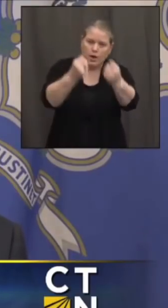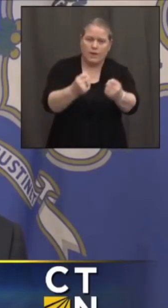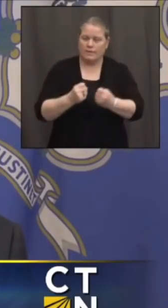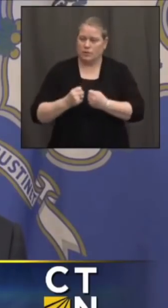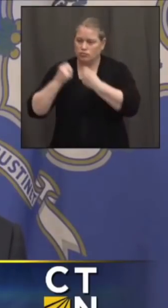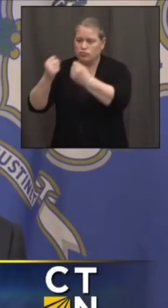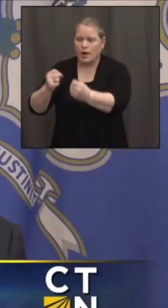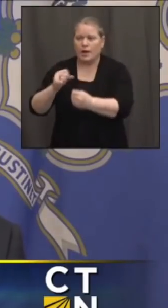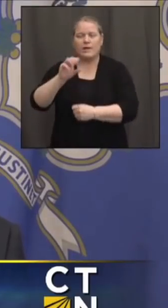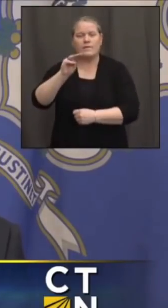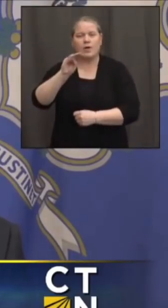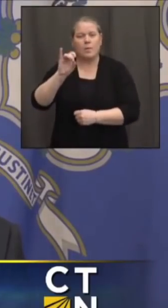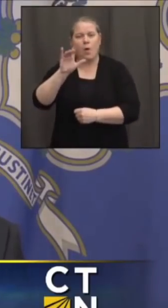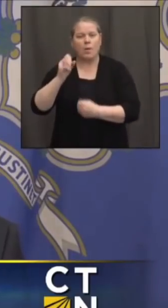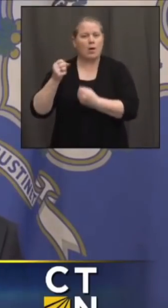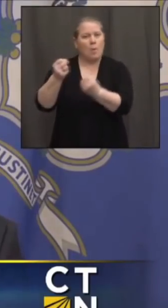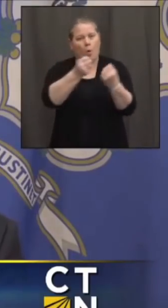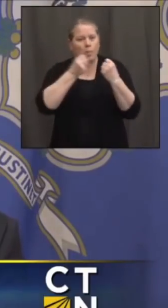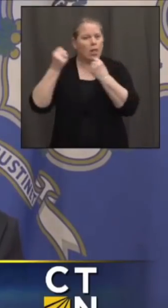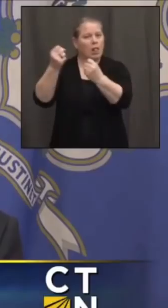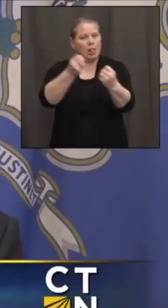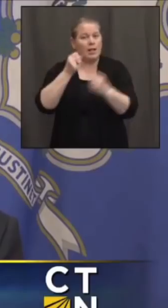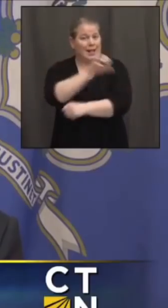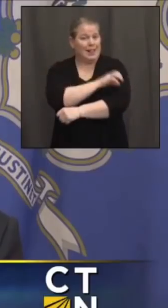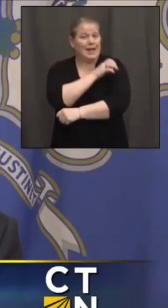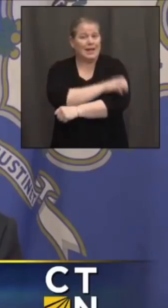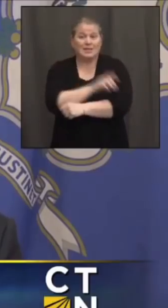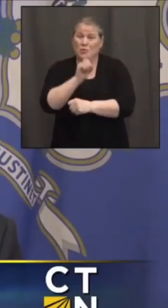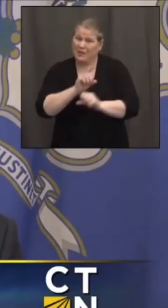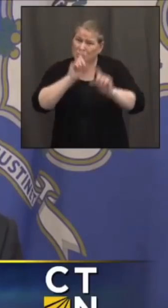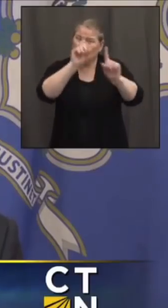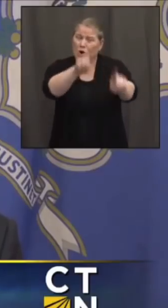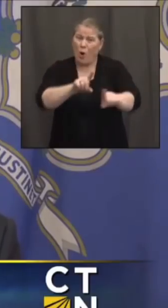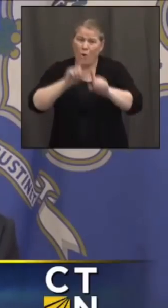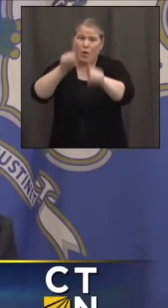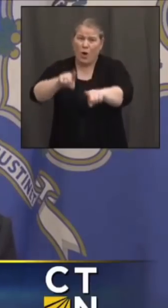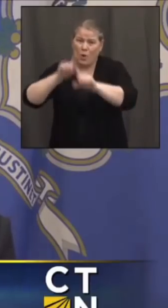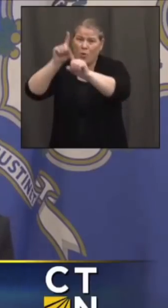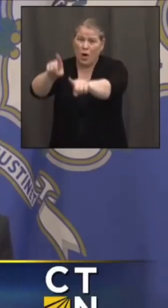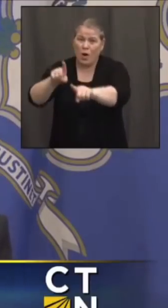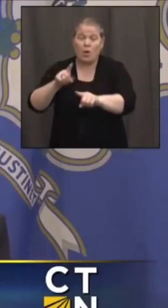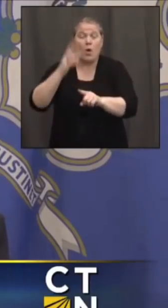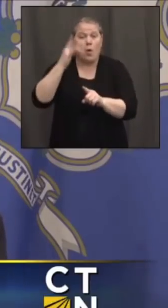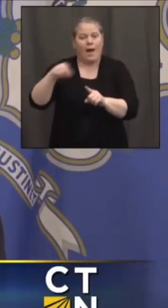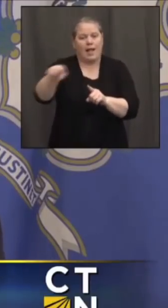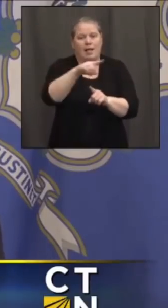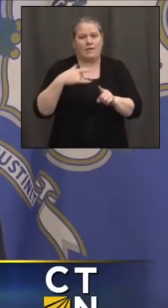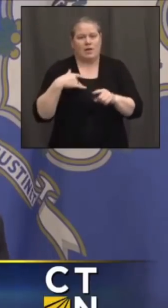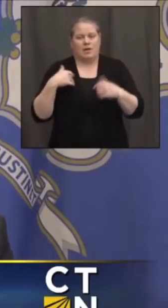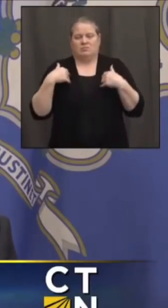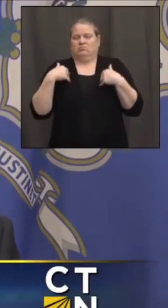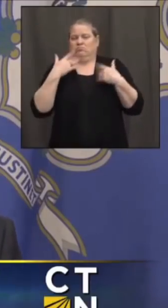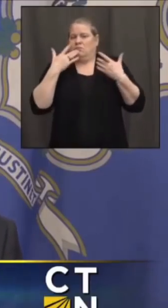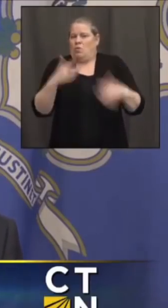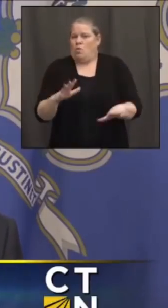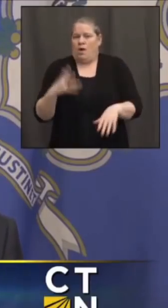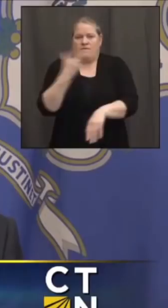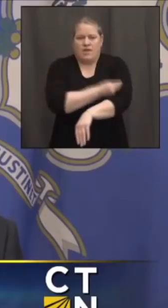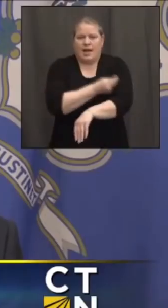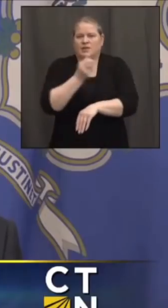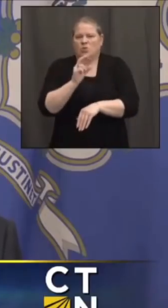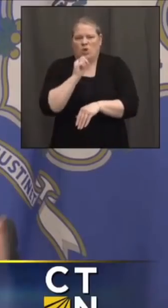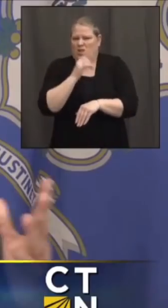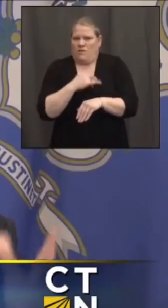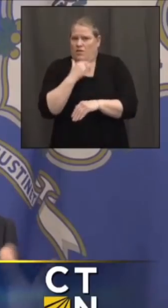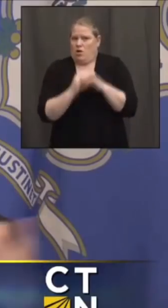vulnerable populations because they're often the ones that are least likely to either want to get vaccinated or feel comfortable knowing how to get it done.